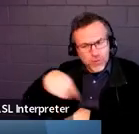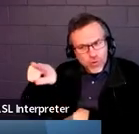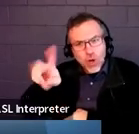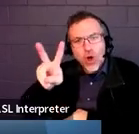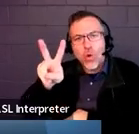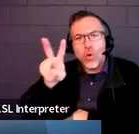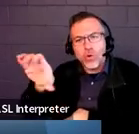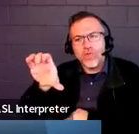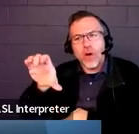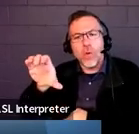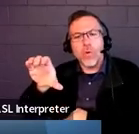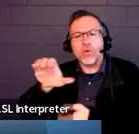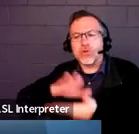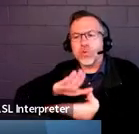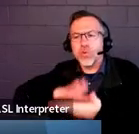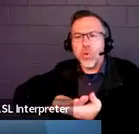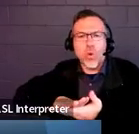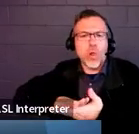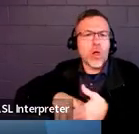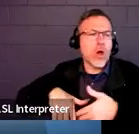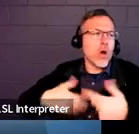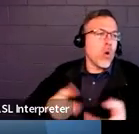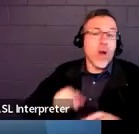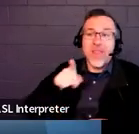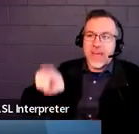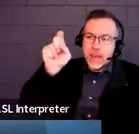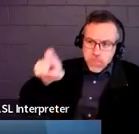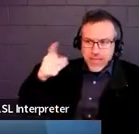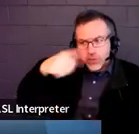to go to college, or they have to go to